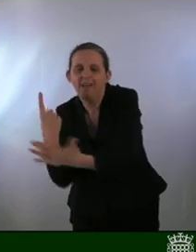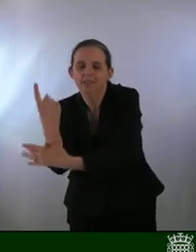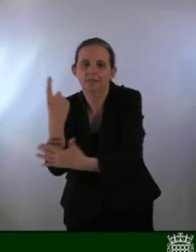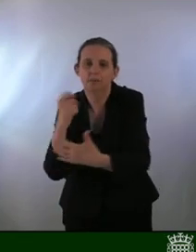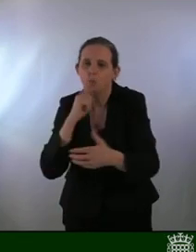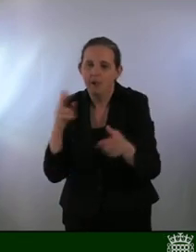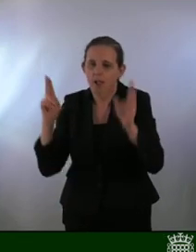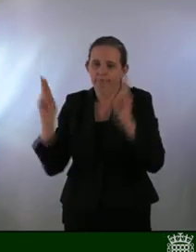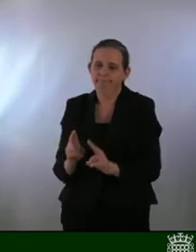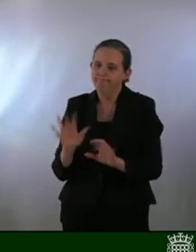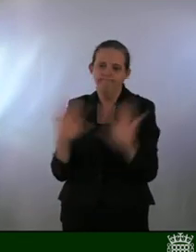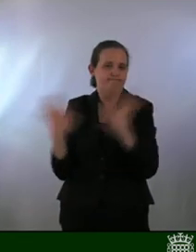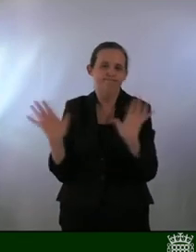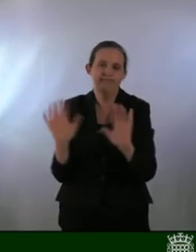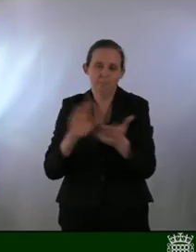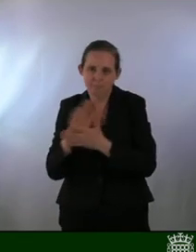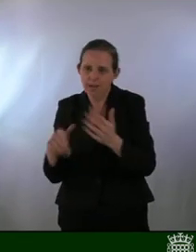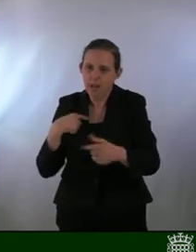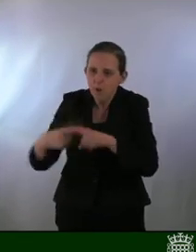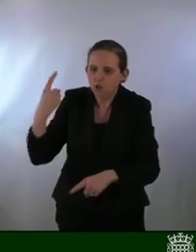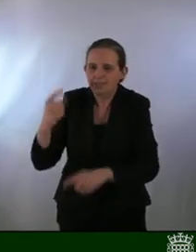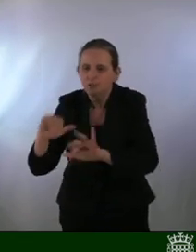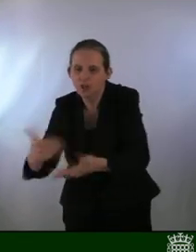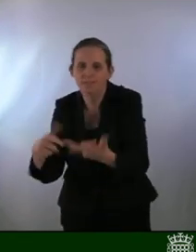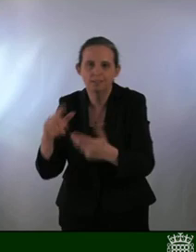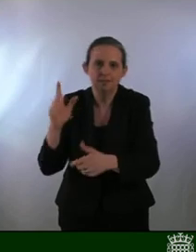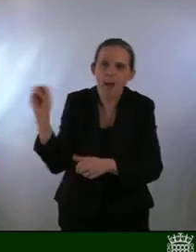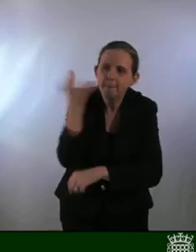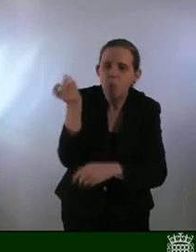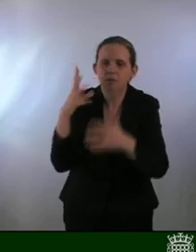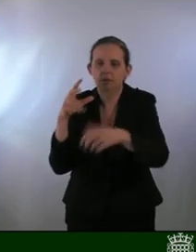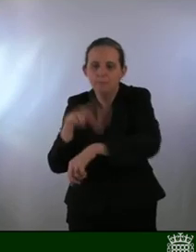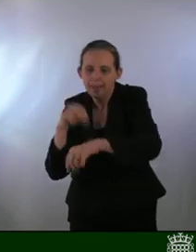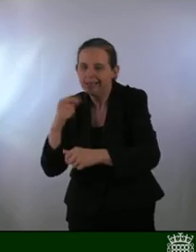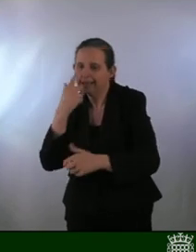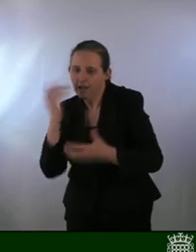with the emergency and ensure a consistent approach to social contact.